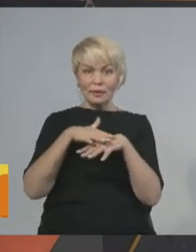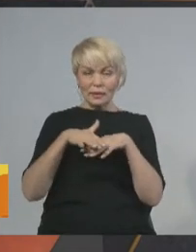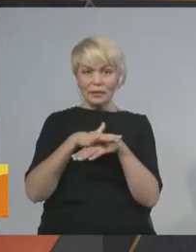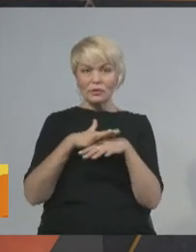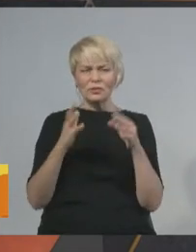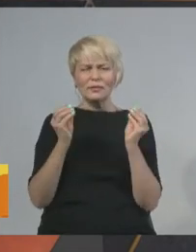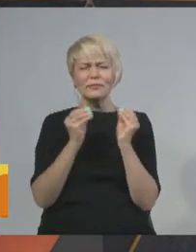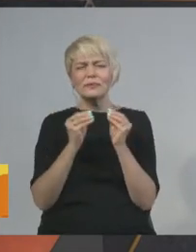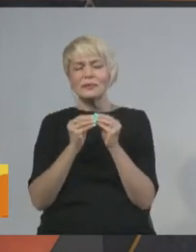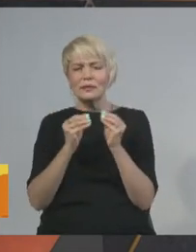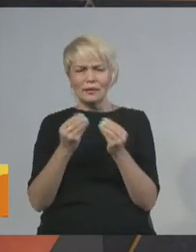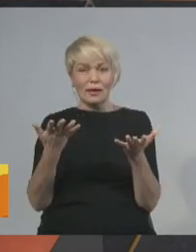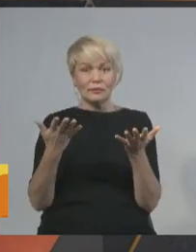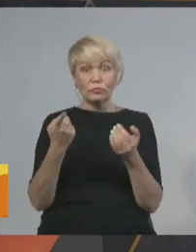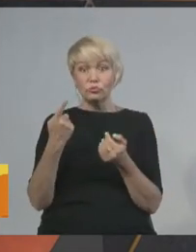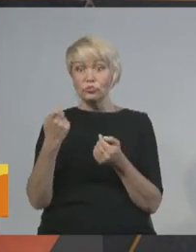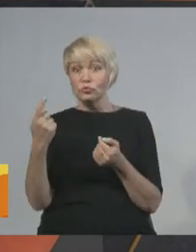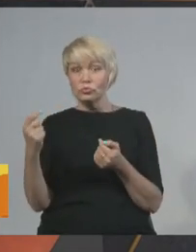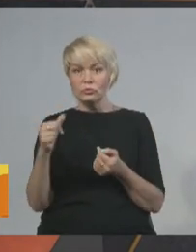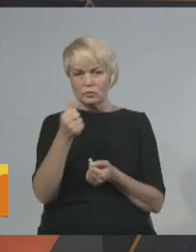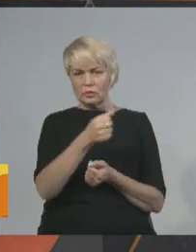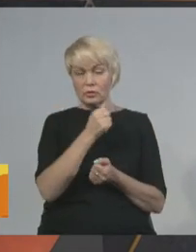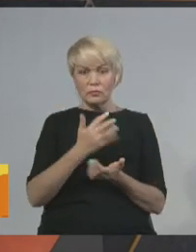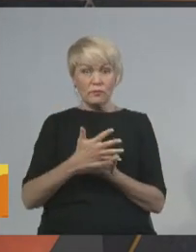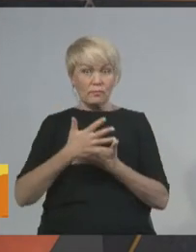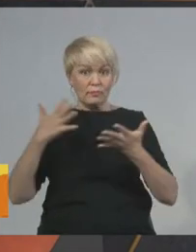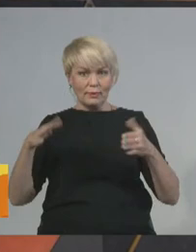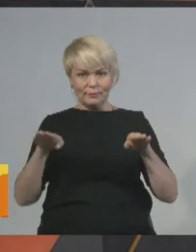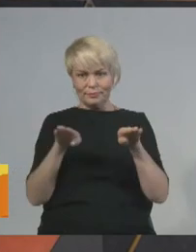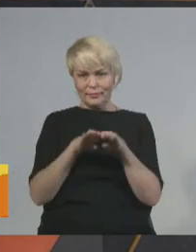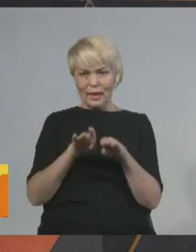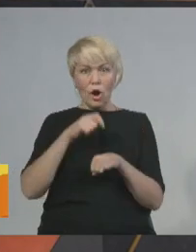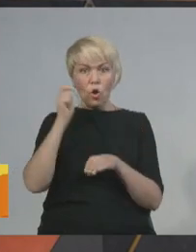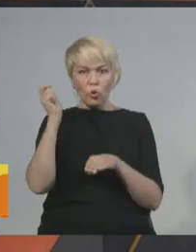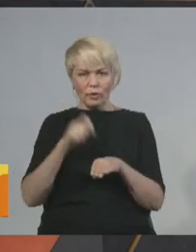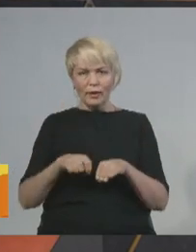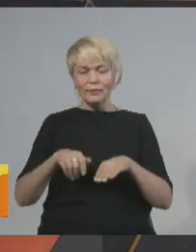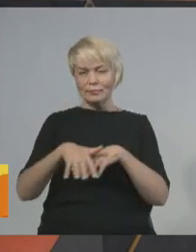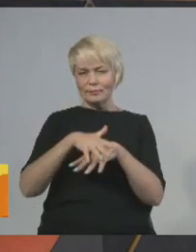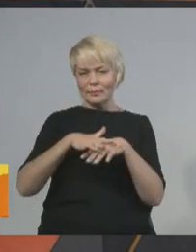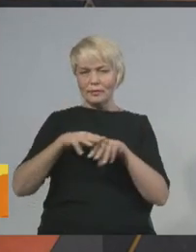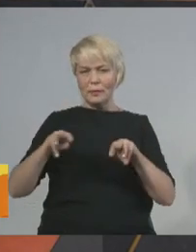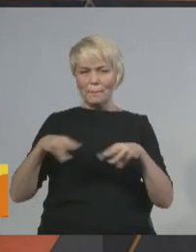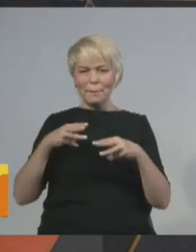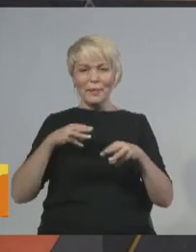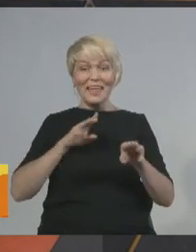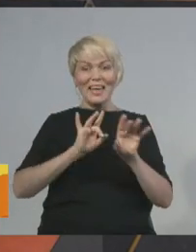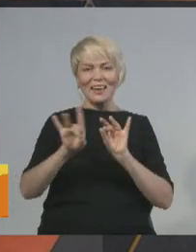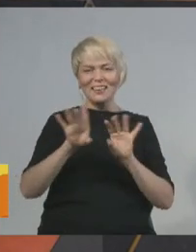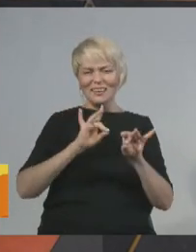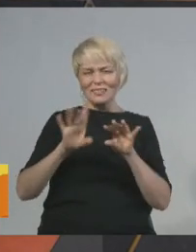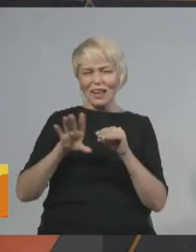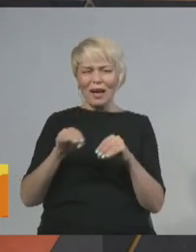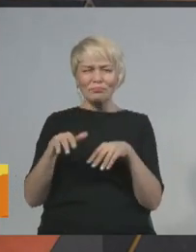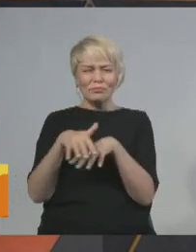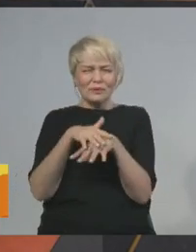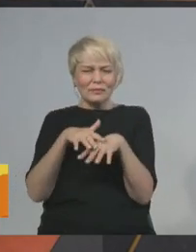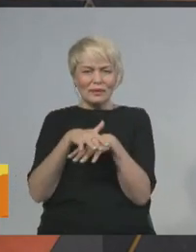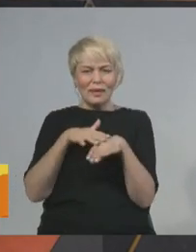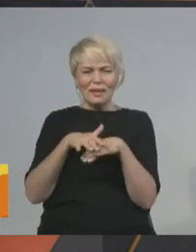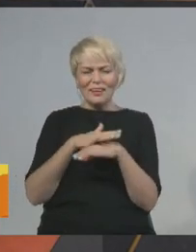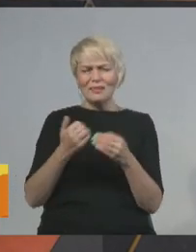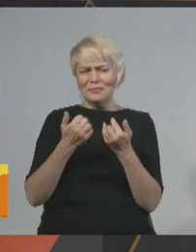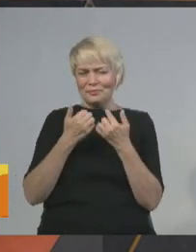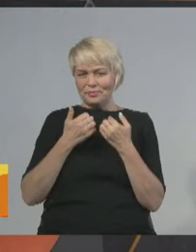market is 10 times or maybe a hundred times bigger than the media market in ukraine and the